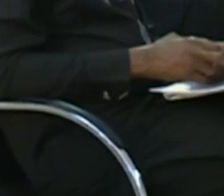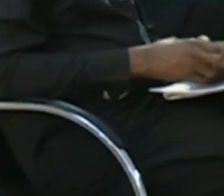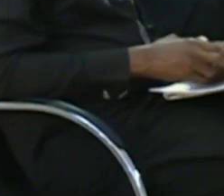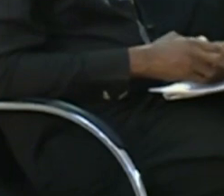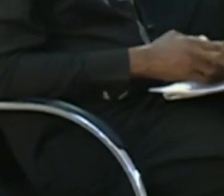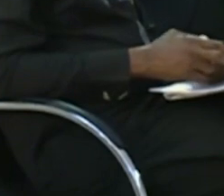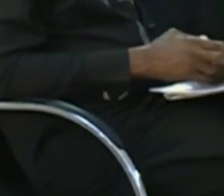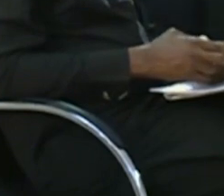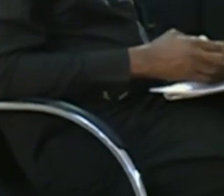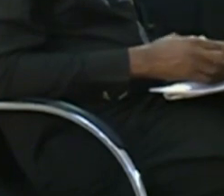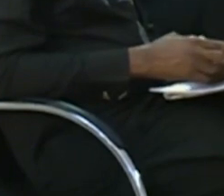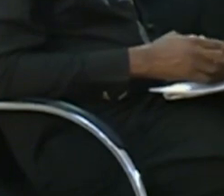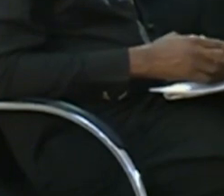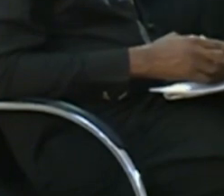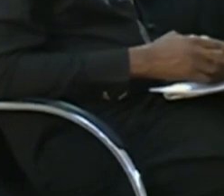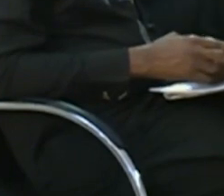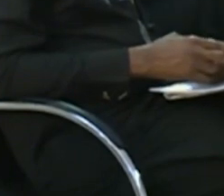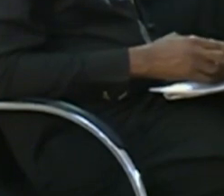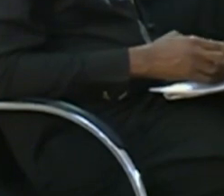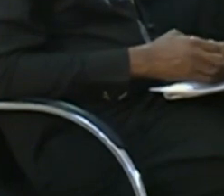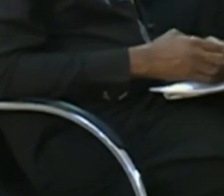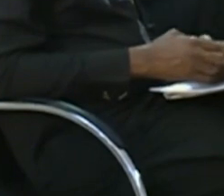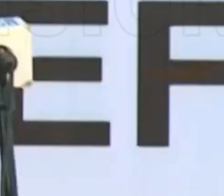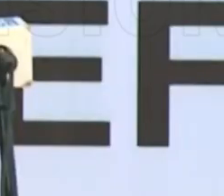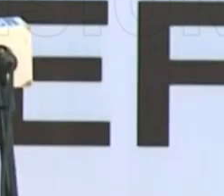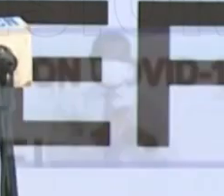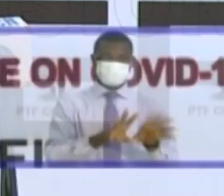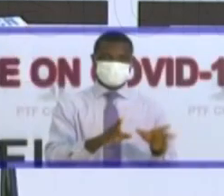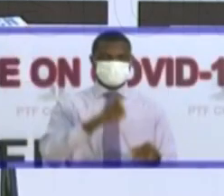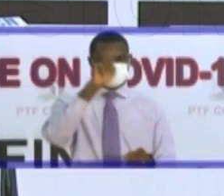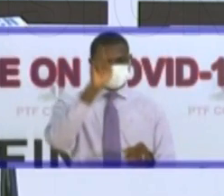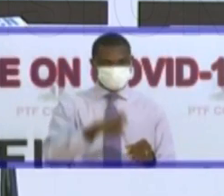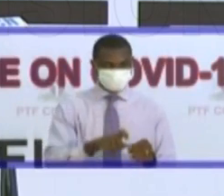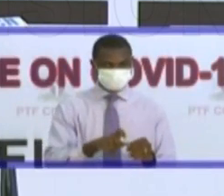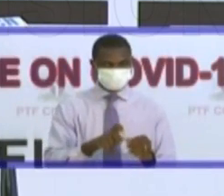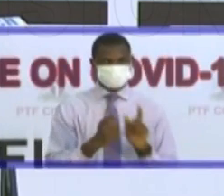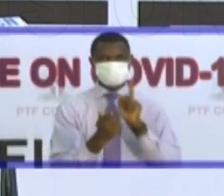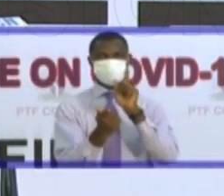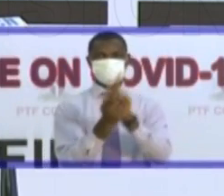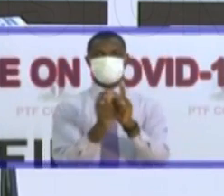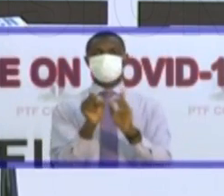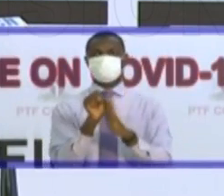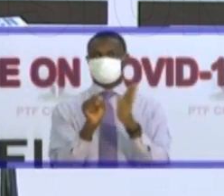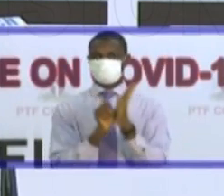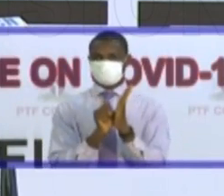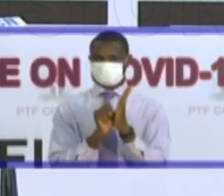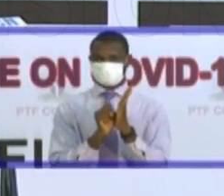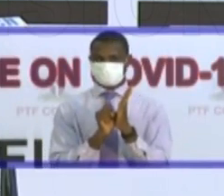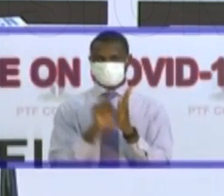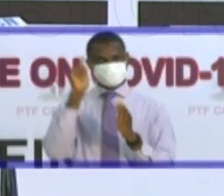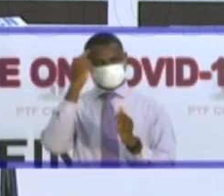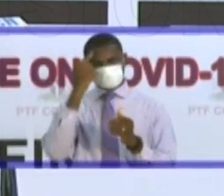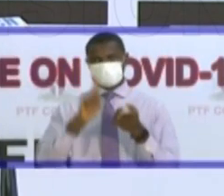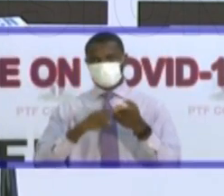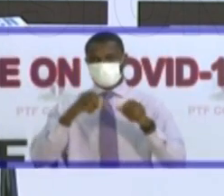patients apply to their state ministries of health for the permit, and they must meet the standard IPC infection prevention